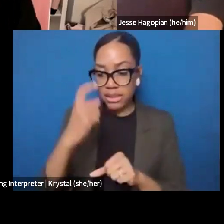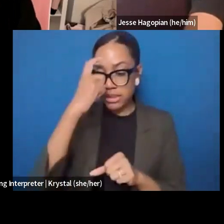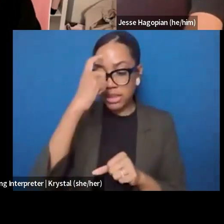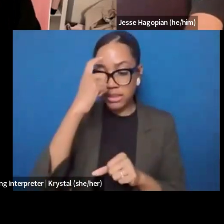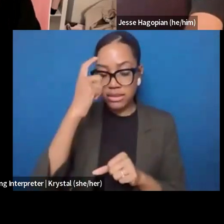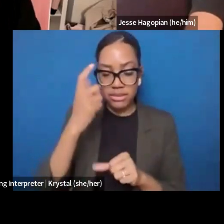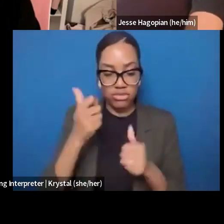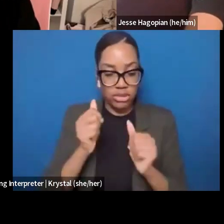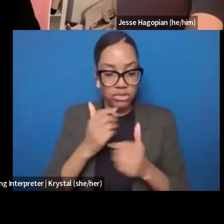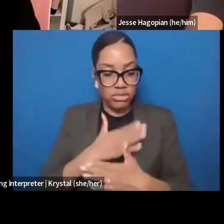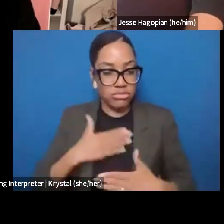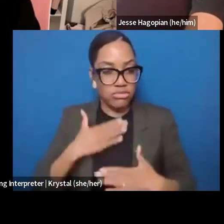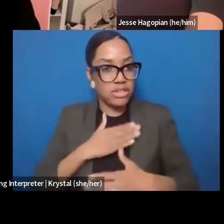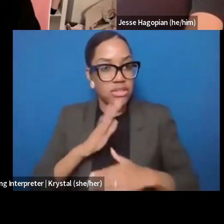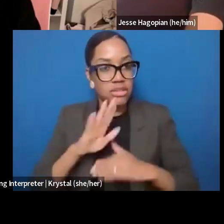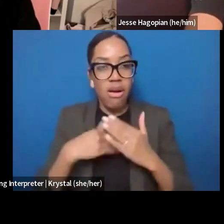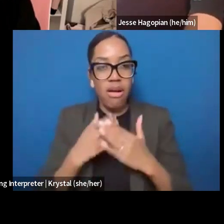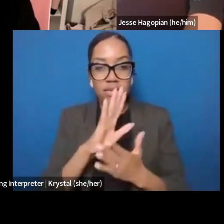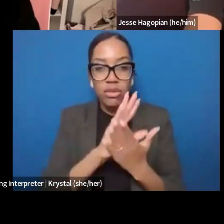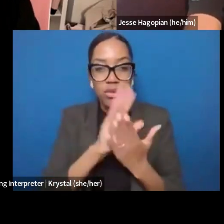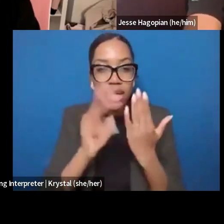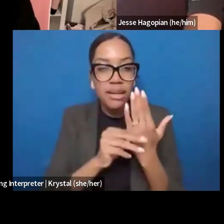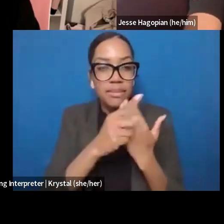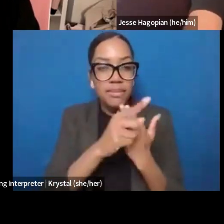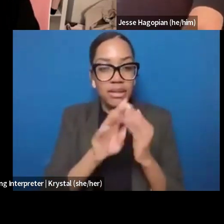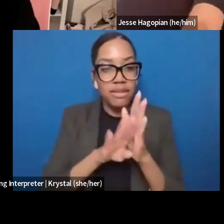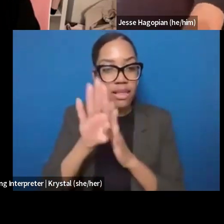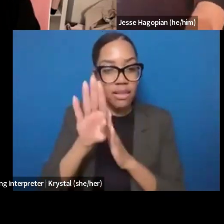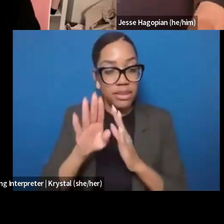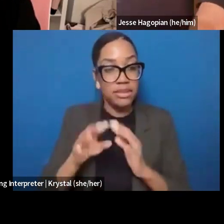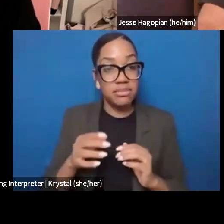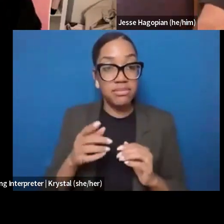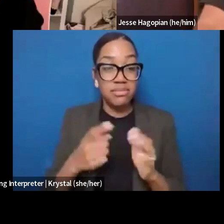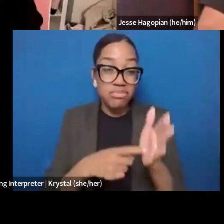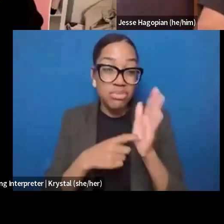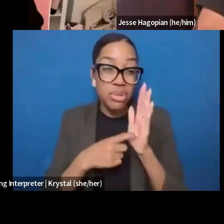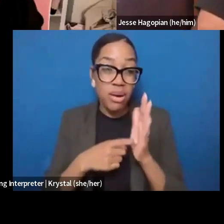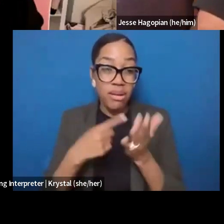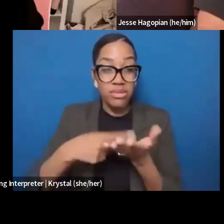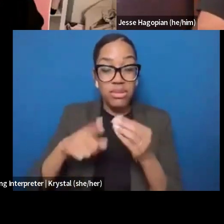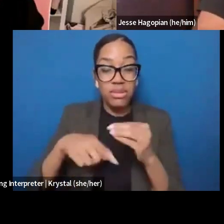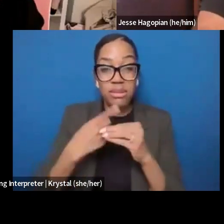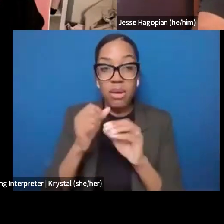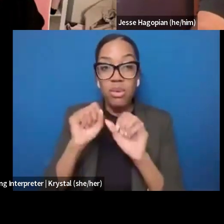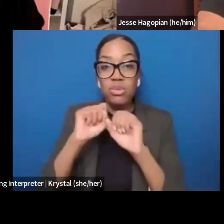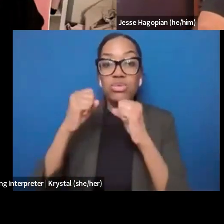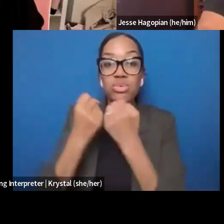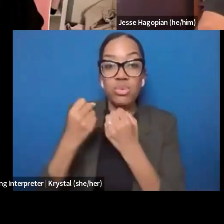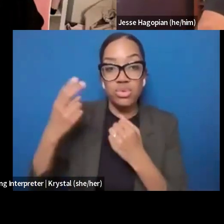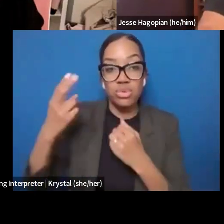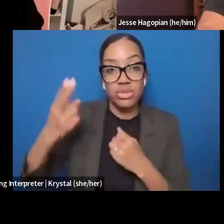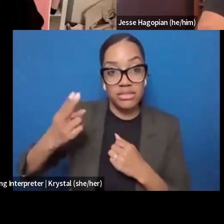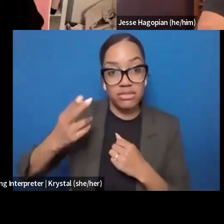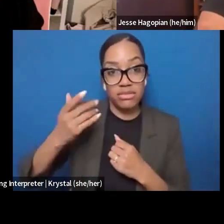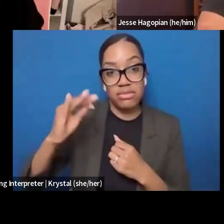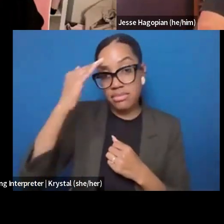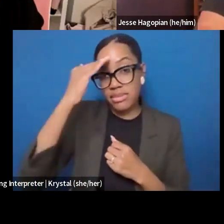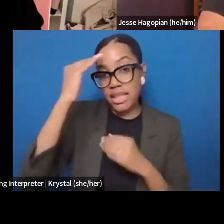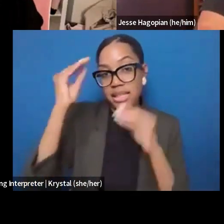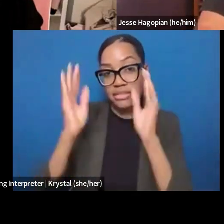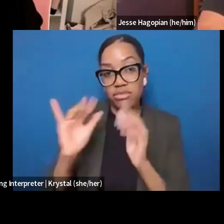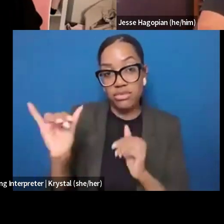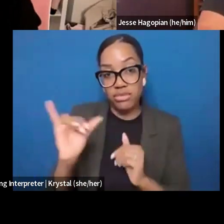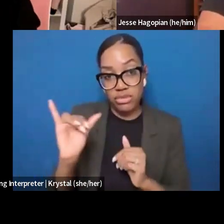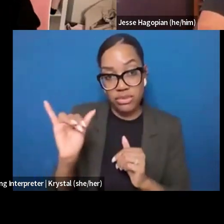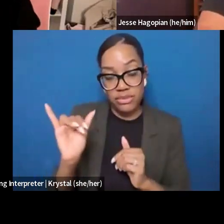the new curriculums that they were developing also required talking about the social history of Black teachers as well,